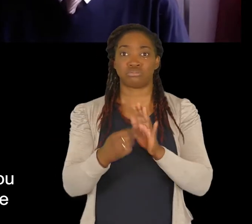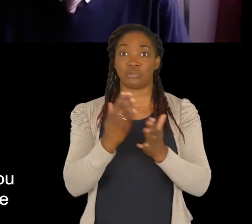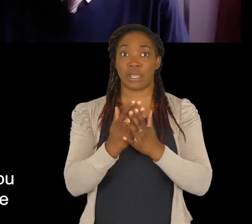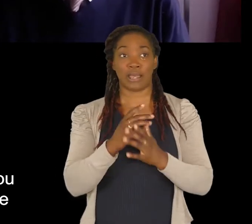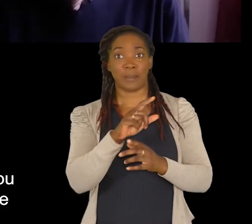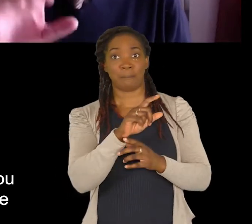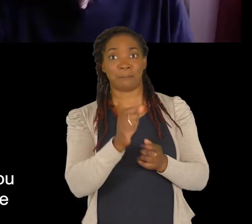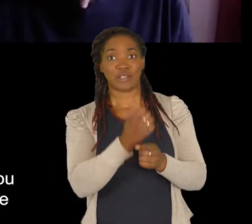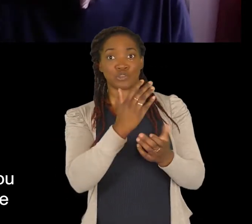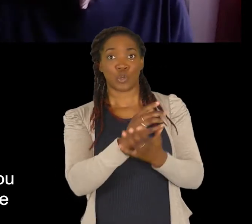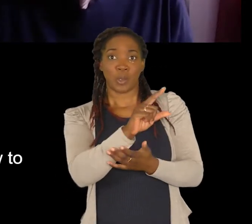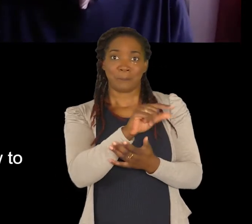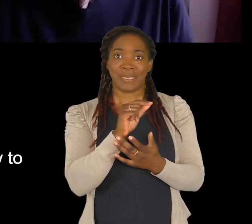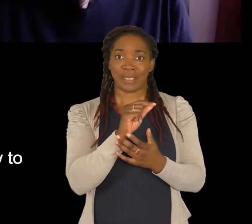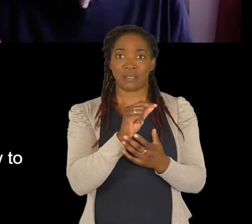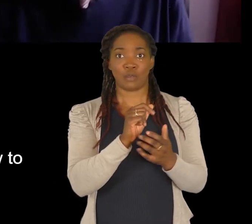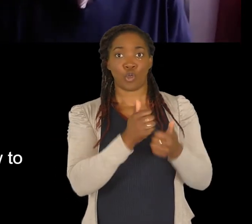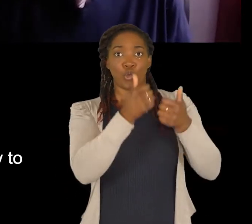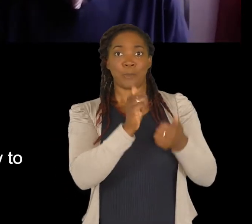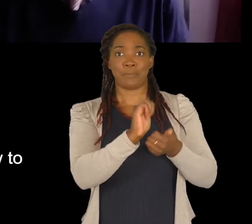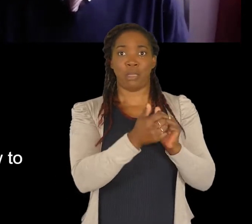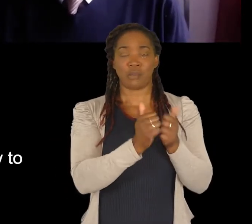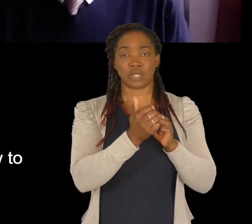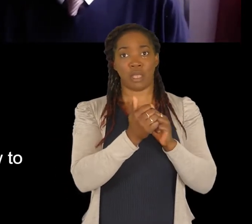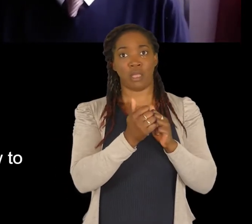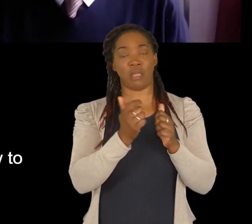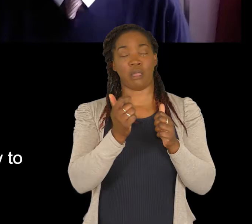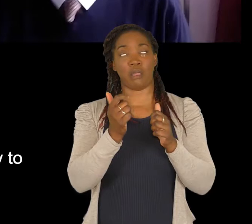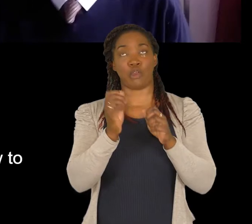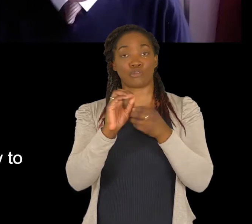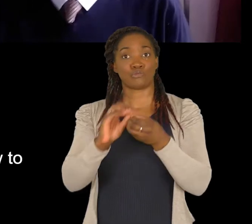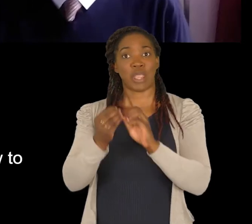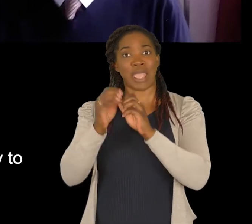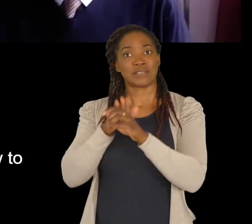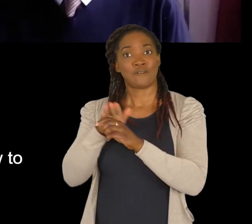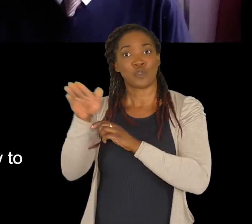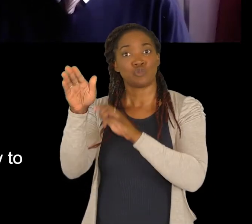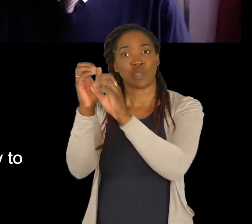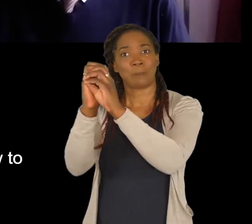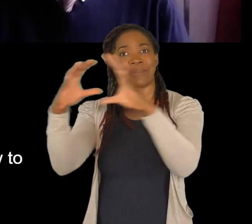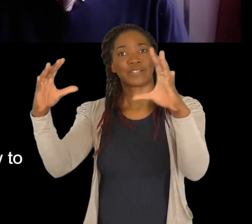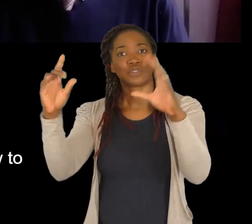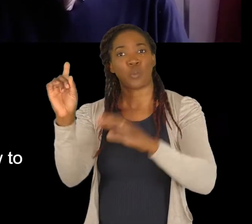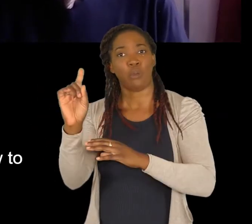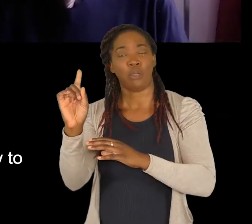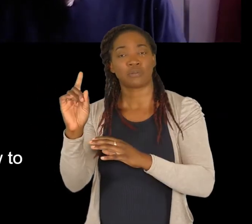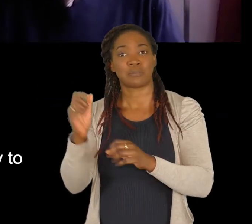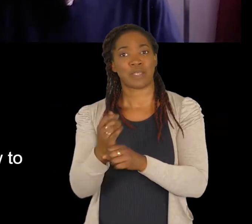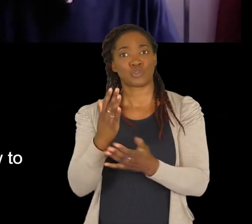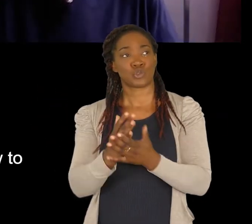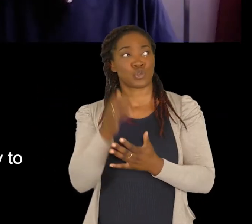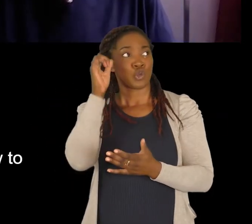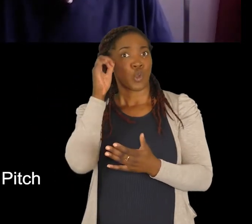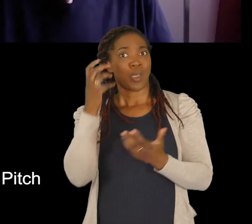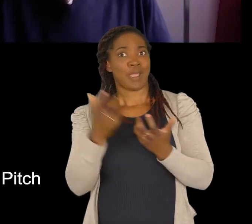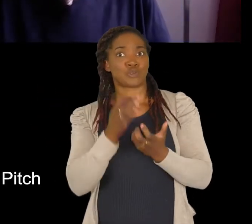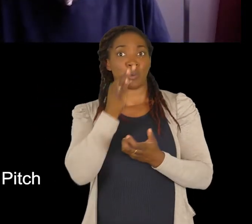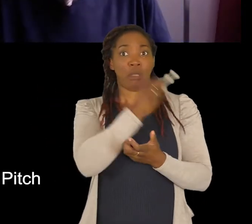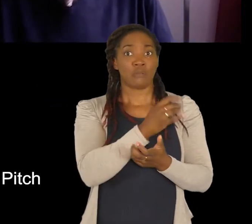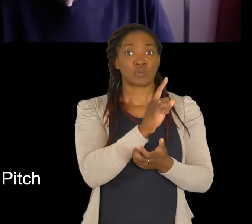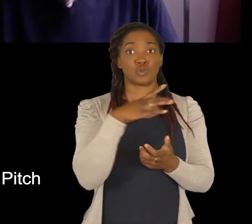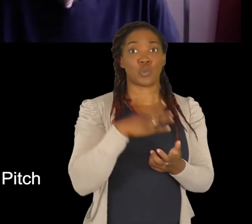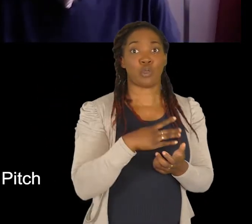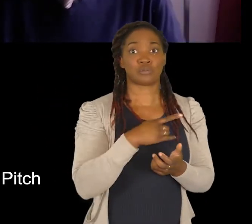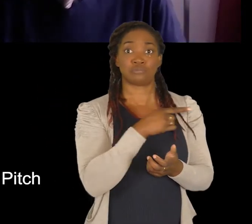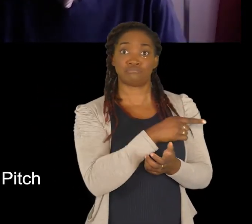a partner very well and paint a picture for the future, and make sure you know how to ask for what you want from that partner. So